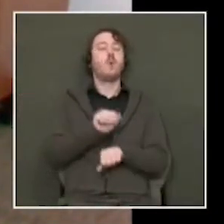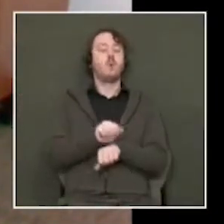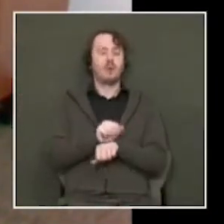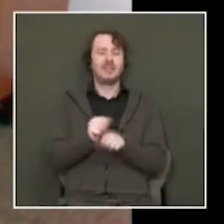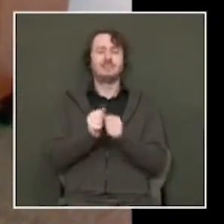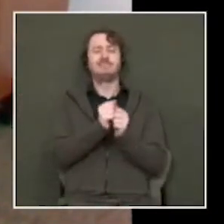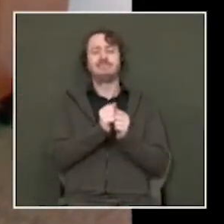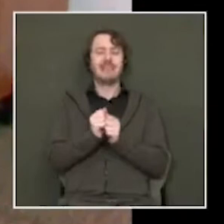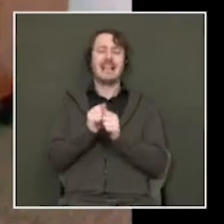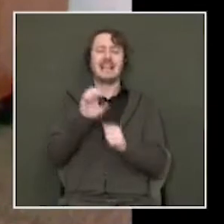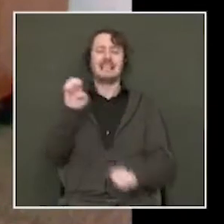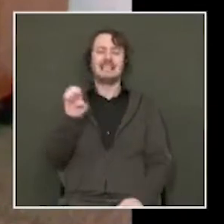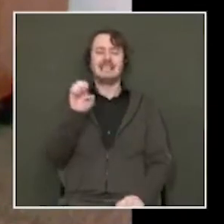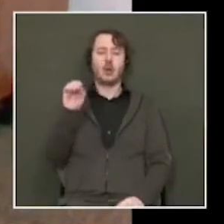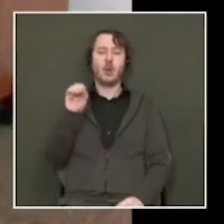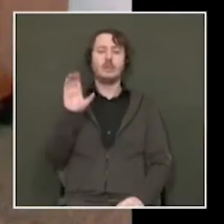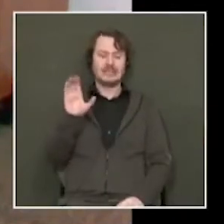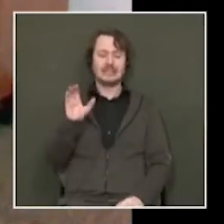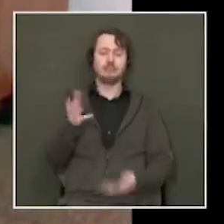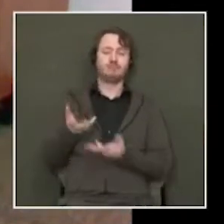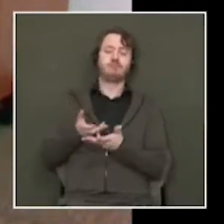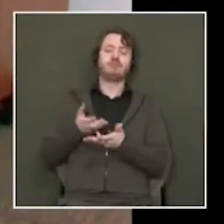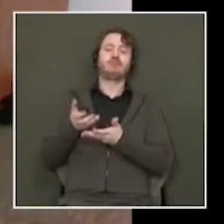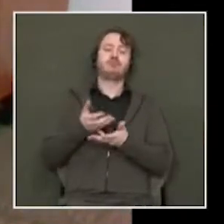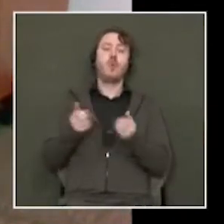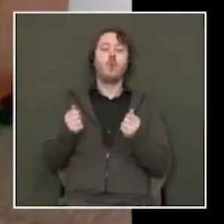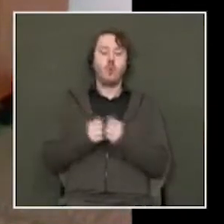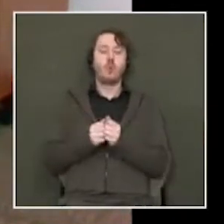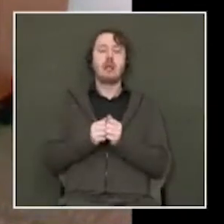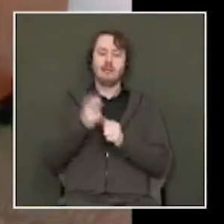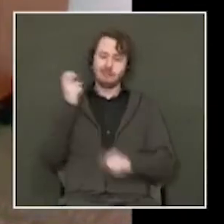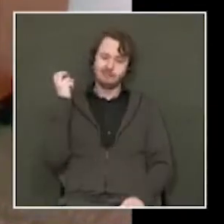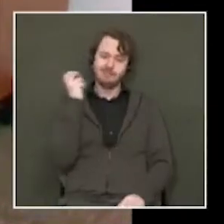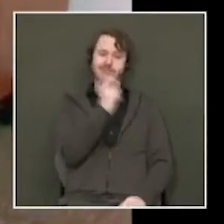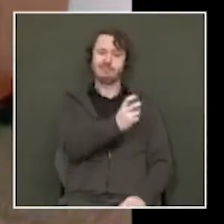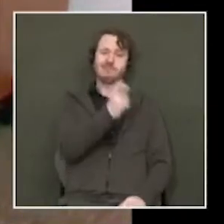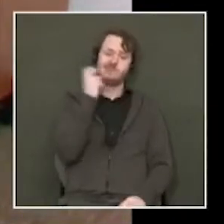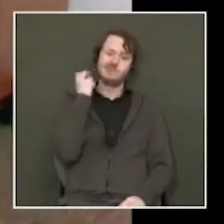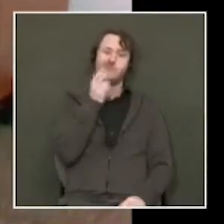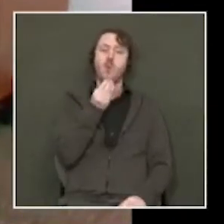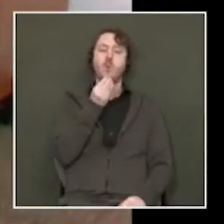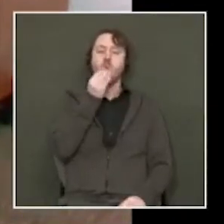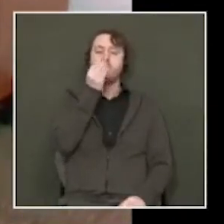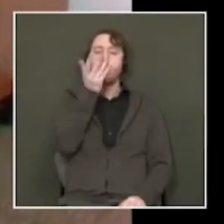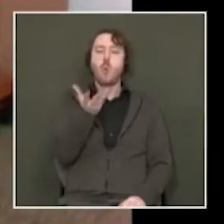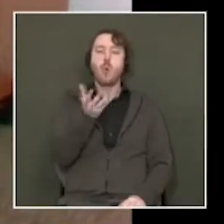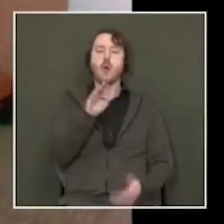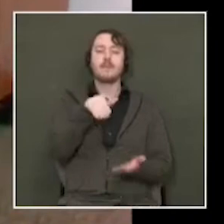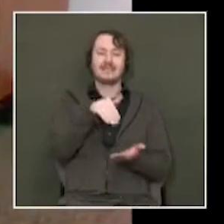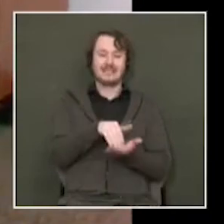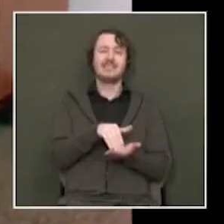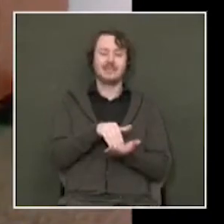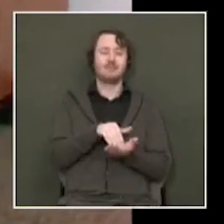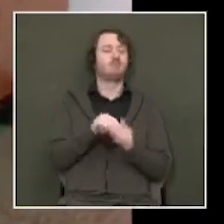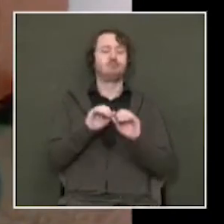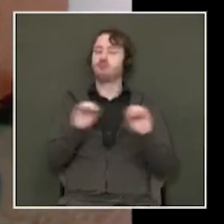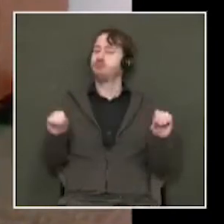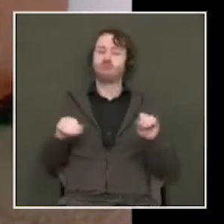to assist with any other kind of direct transportation needs to warming centers, again, for no